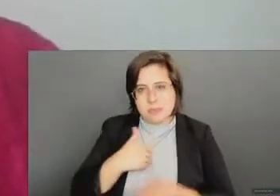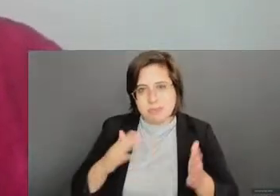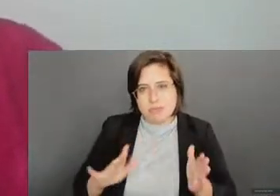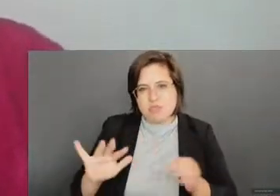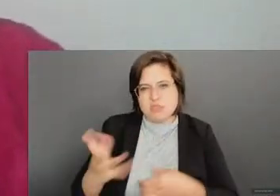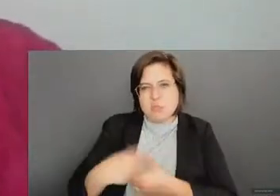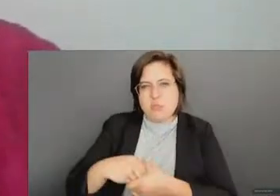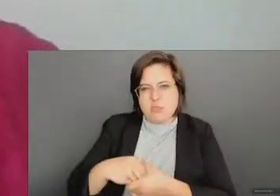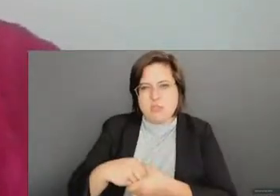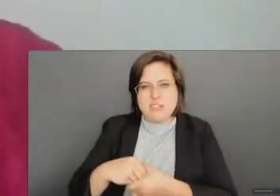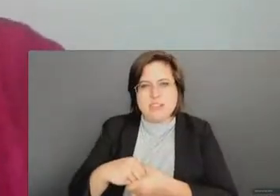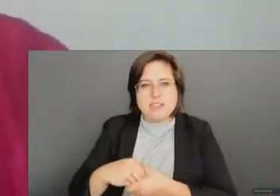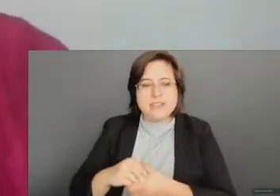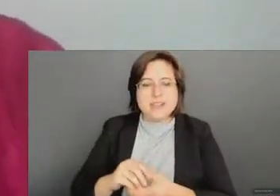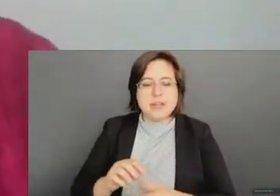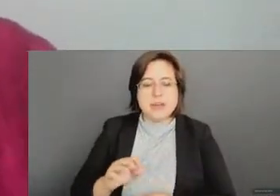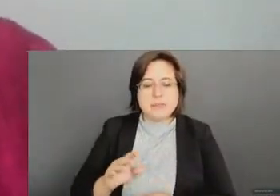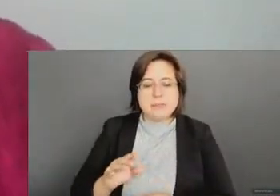of the